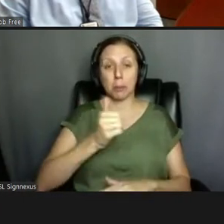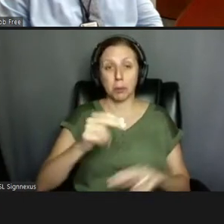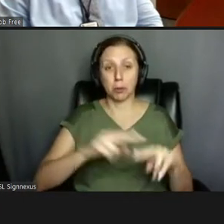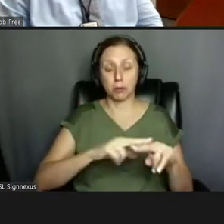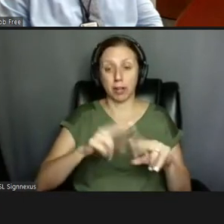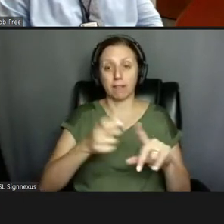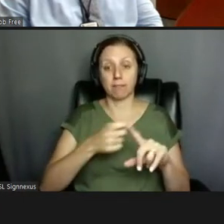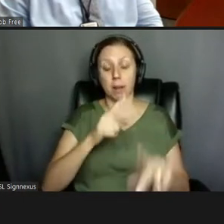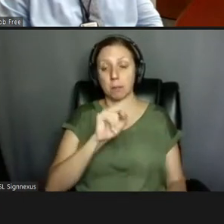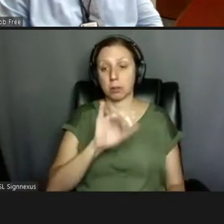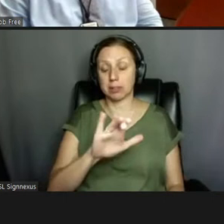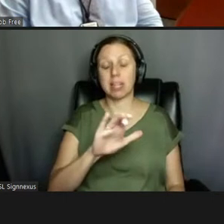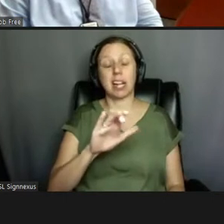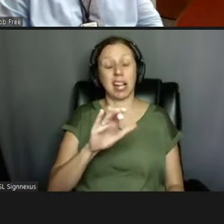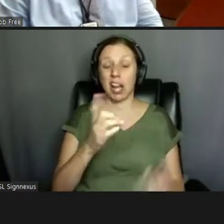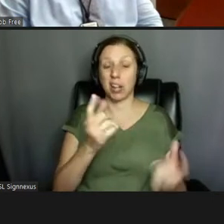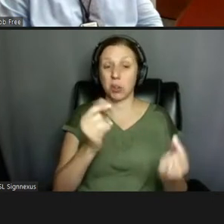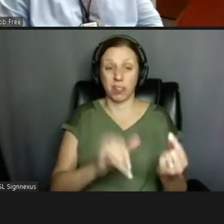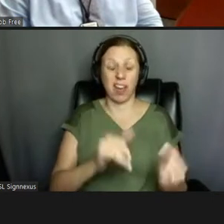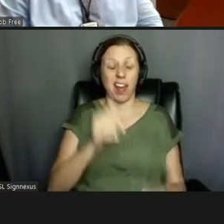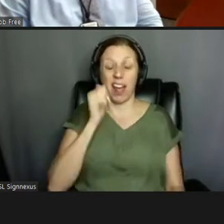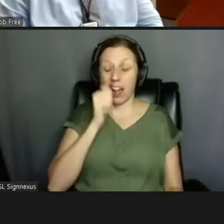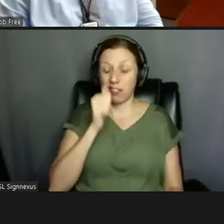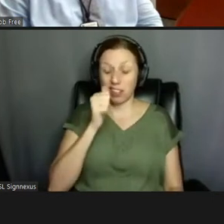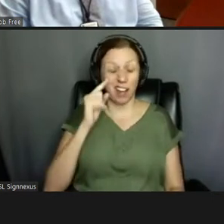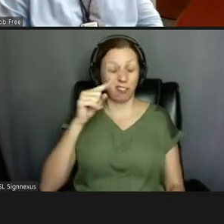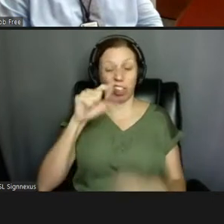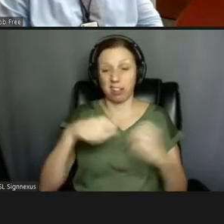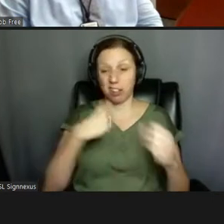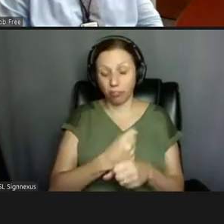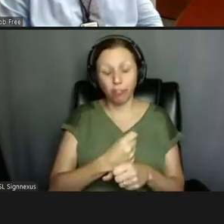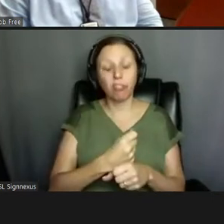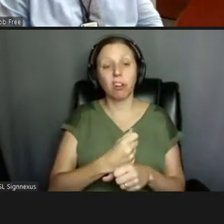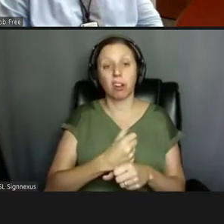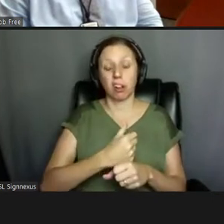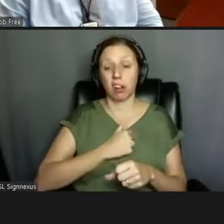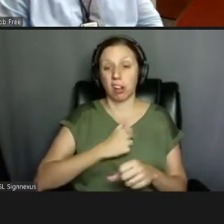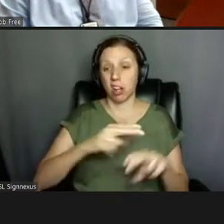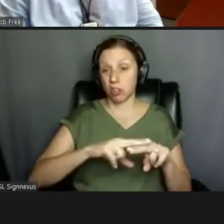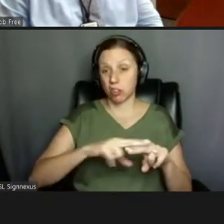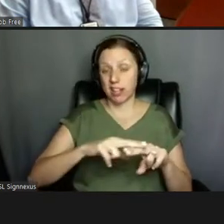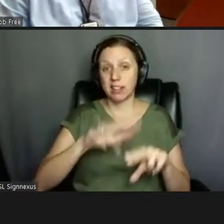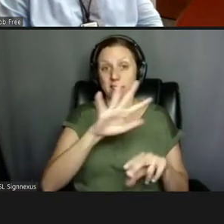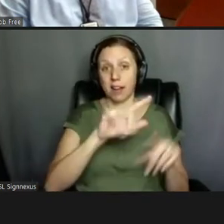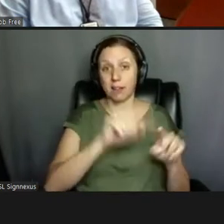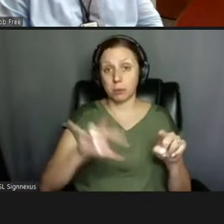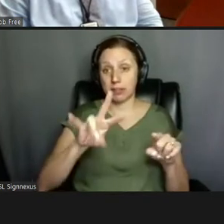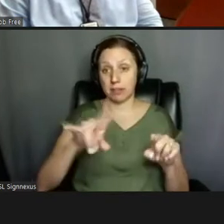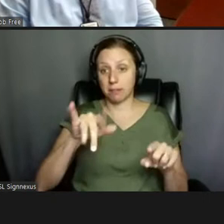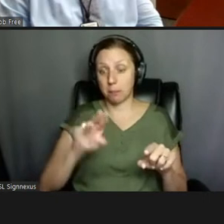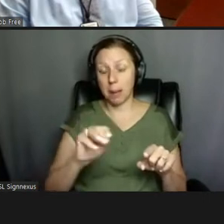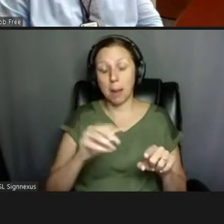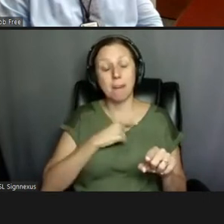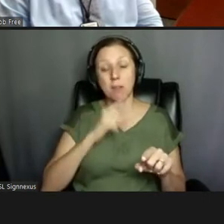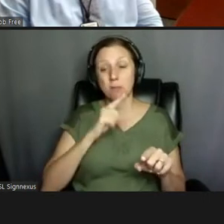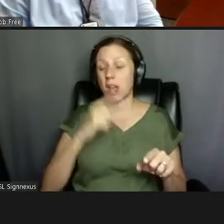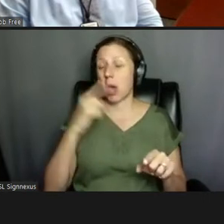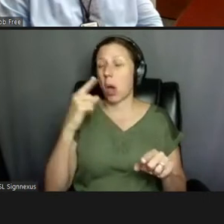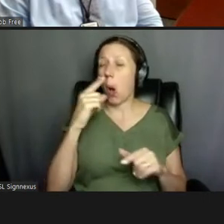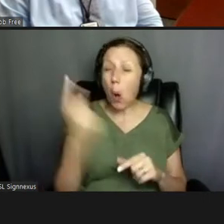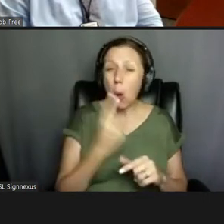as I do almost every commuting day of the year. I take trains anywhere between 5 and 7 o'clock, and they are all very